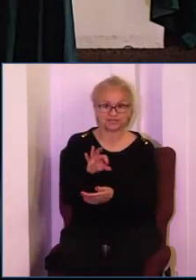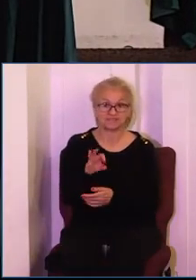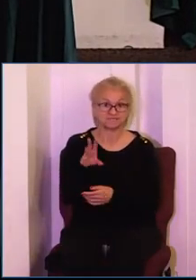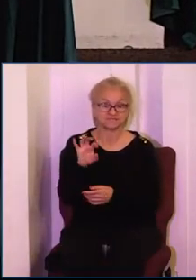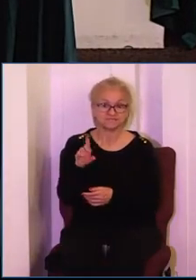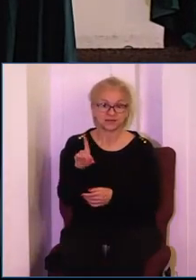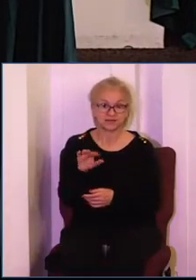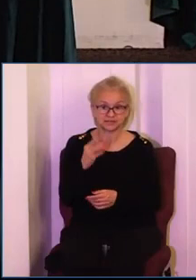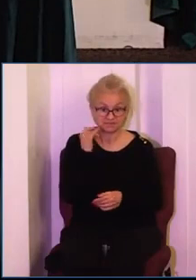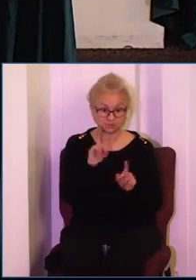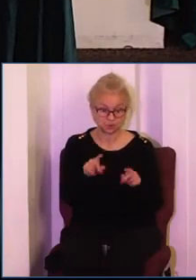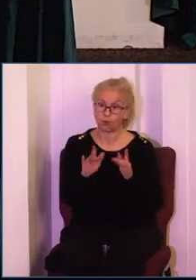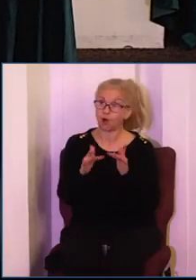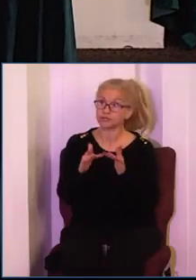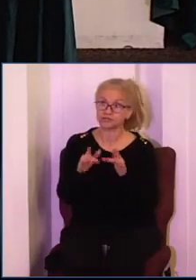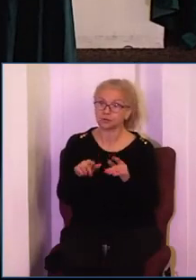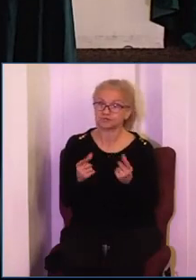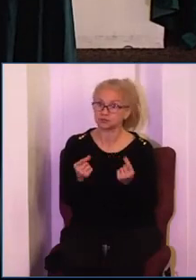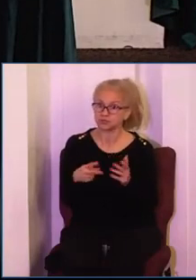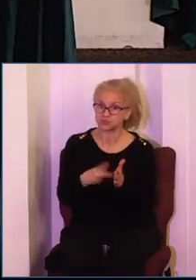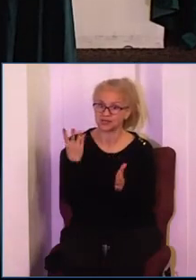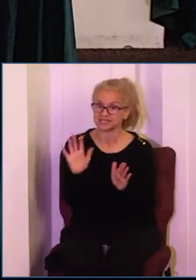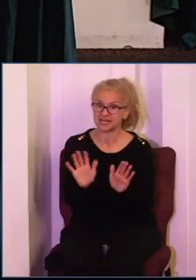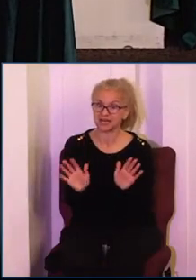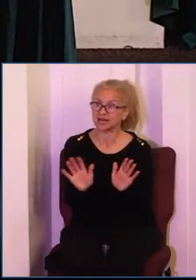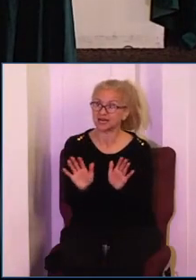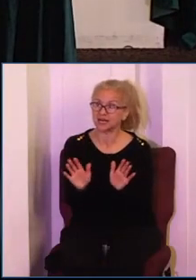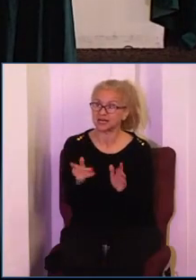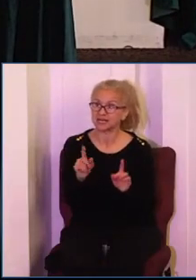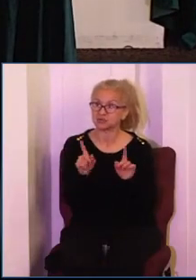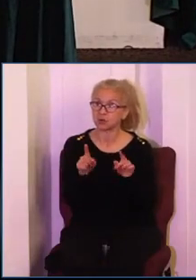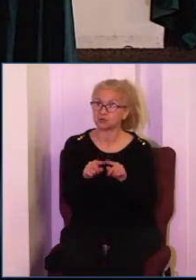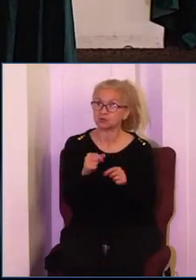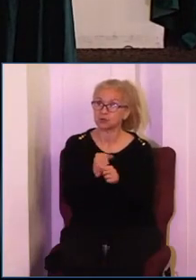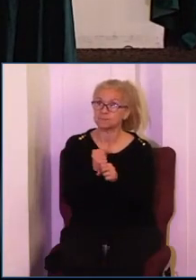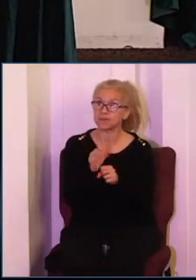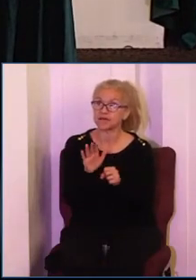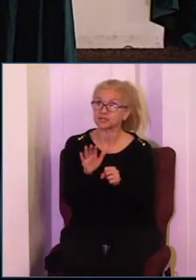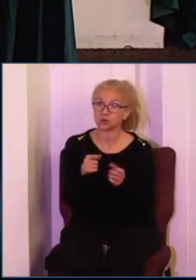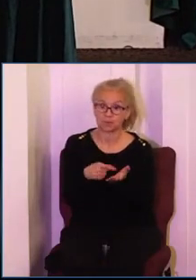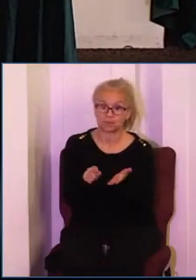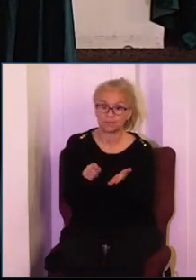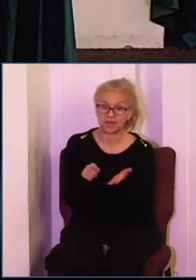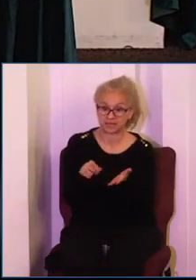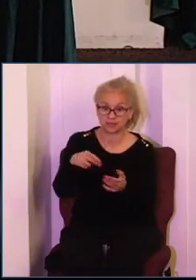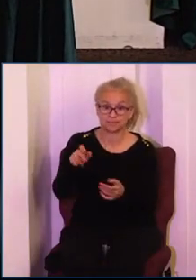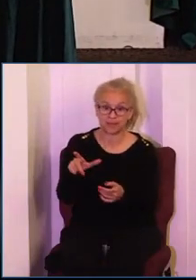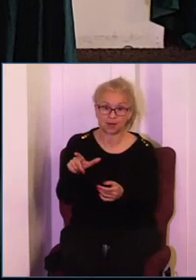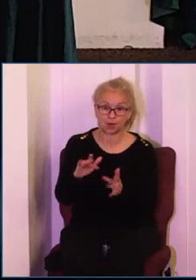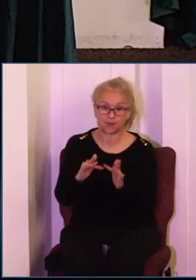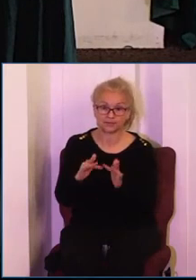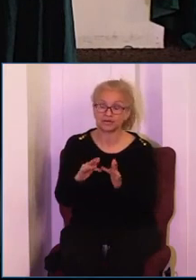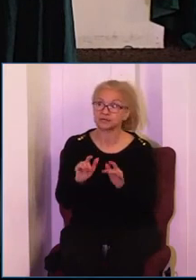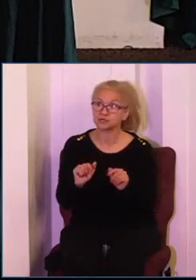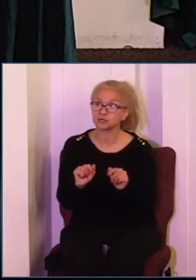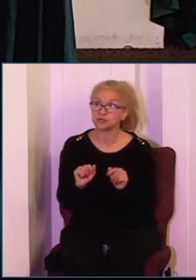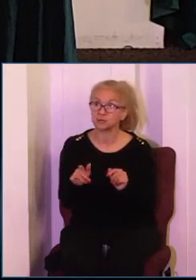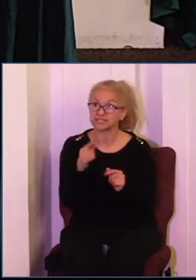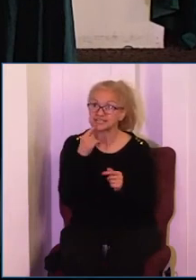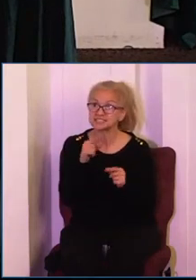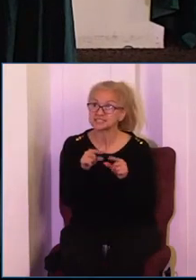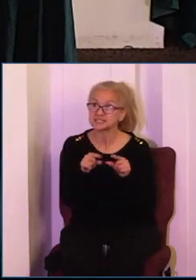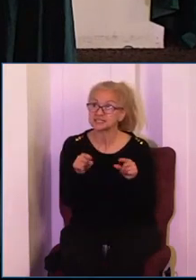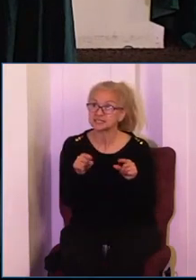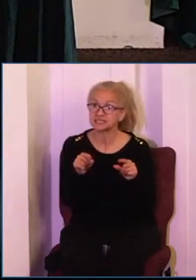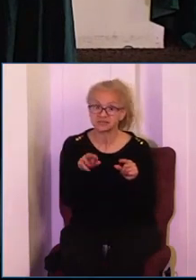online, you don't have to do it twice. If you go to make your PayPal online, you can, when it says